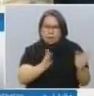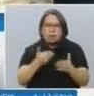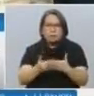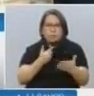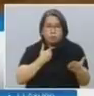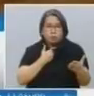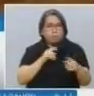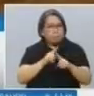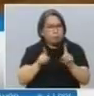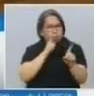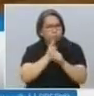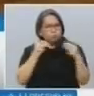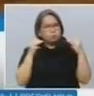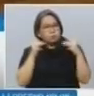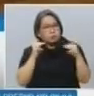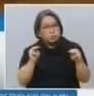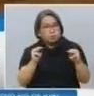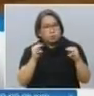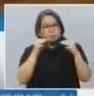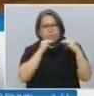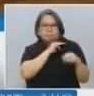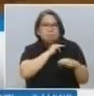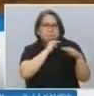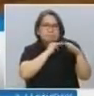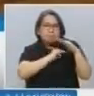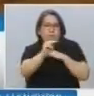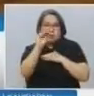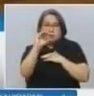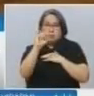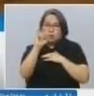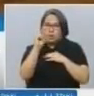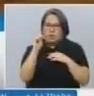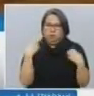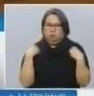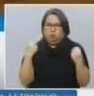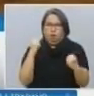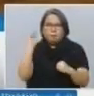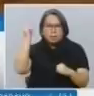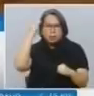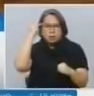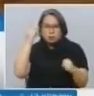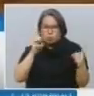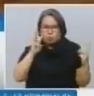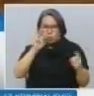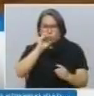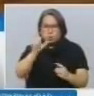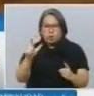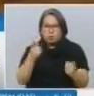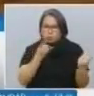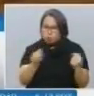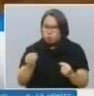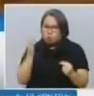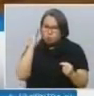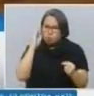his mission, if he lacks the political will to do what needs to be done, they can